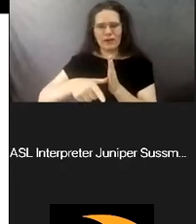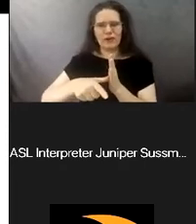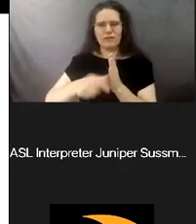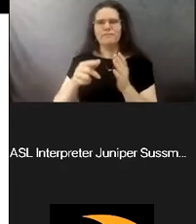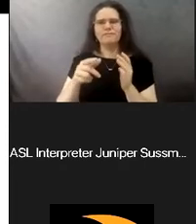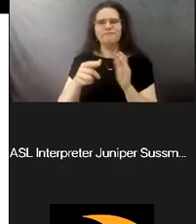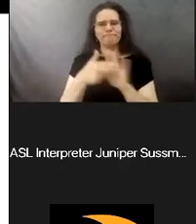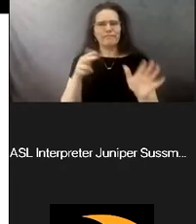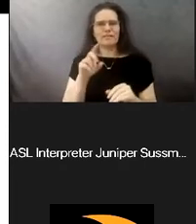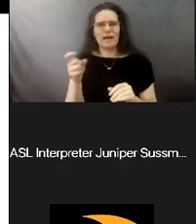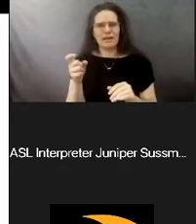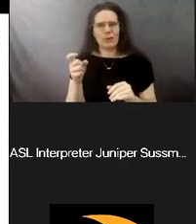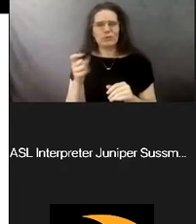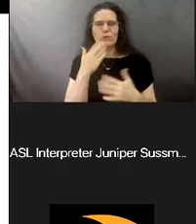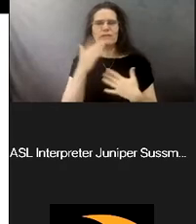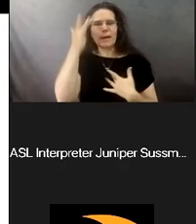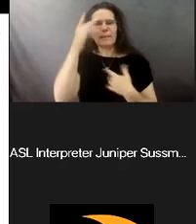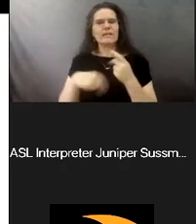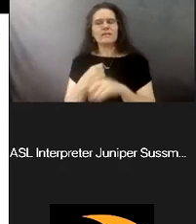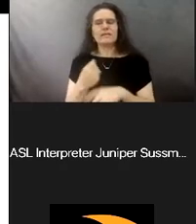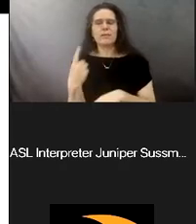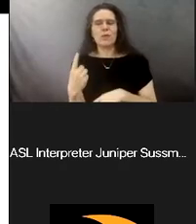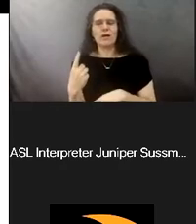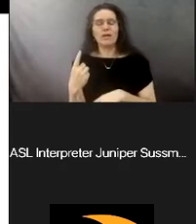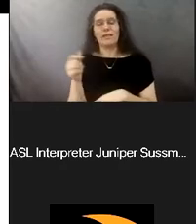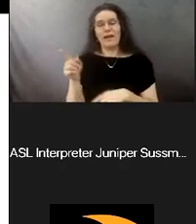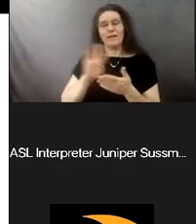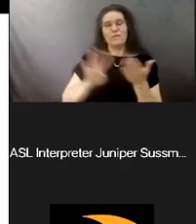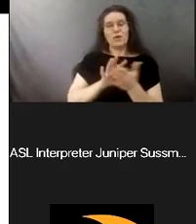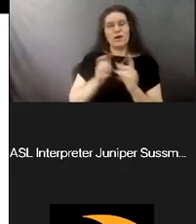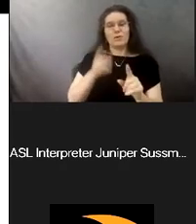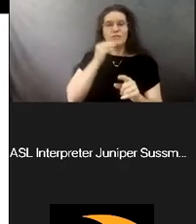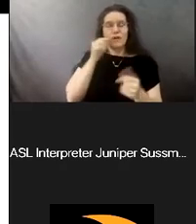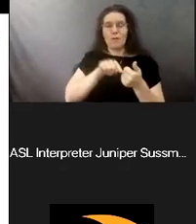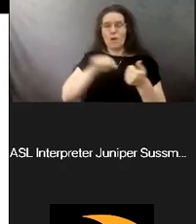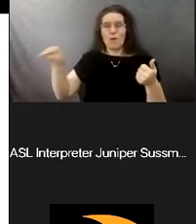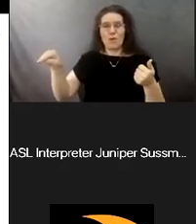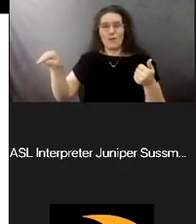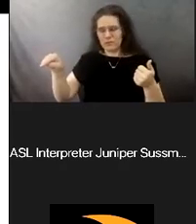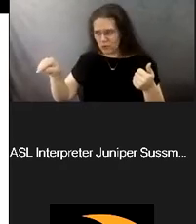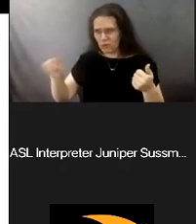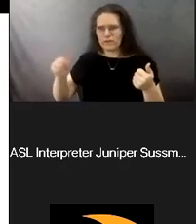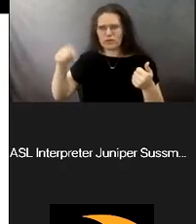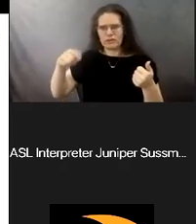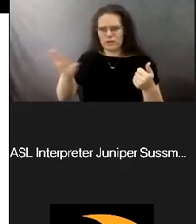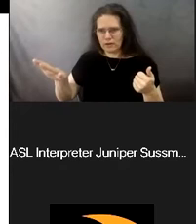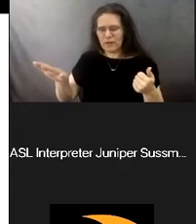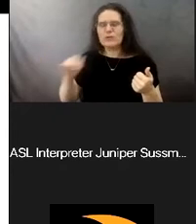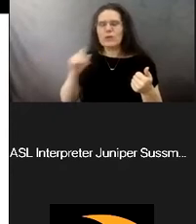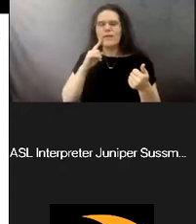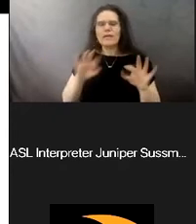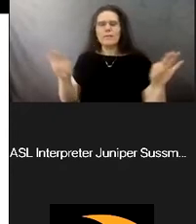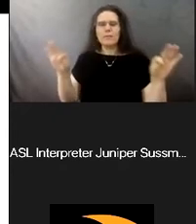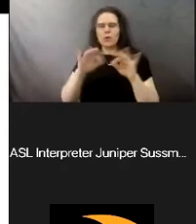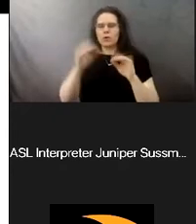Cleveland. And I think one of the biggest thing is kids who are in college are transitioning, right? So